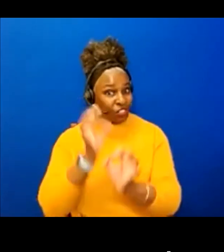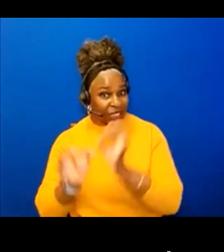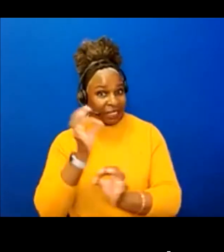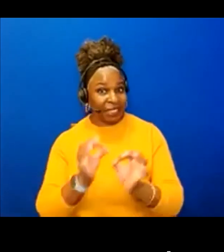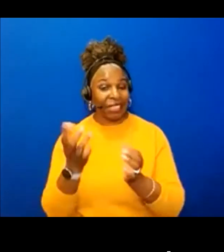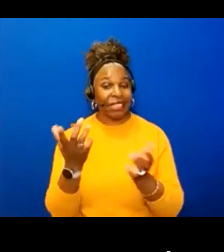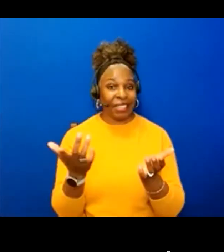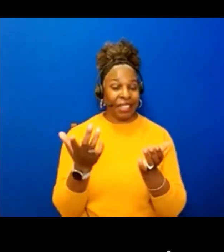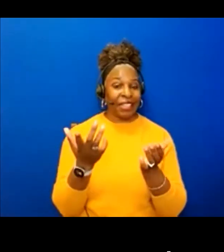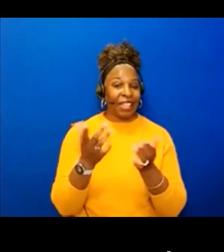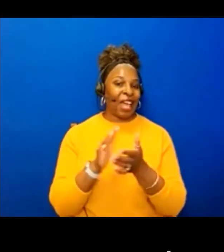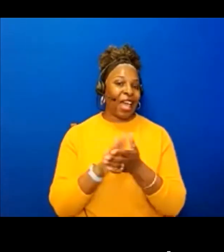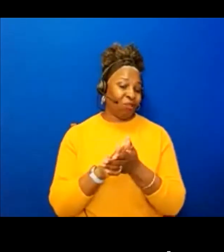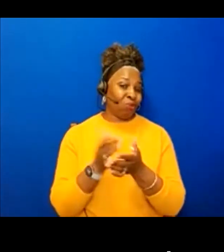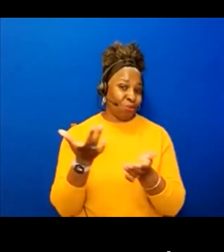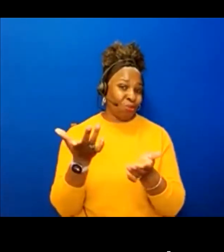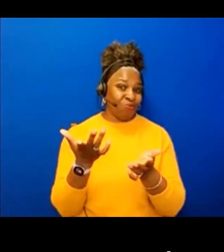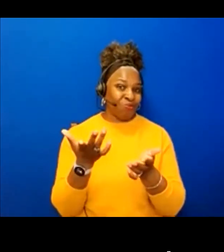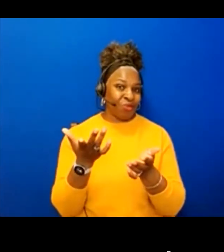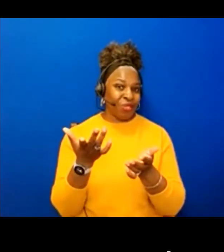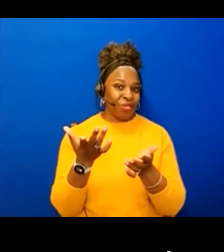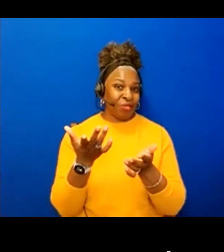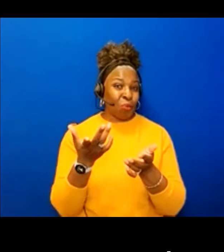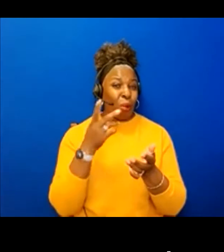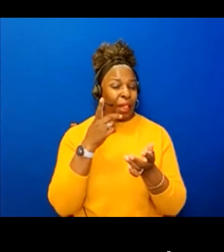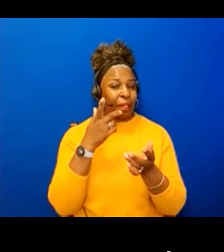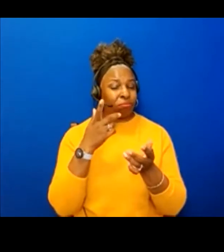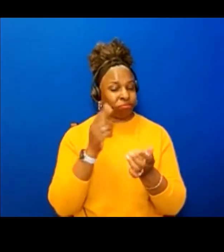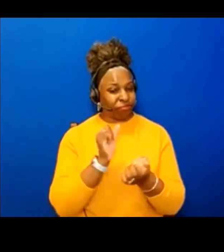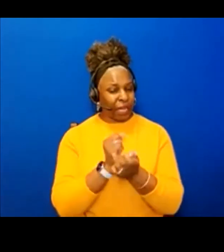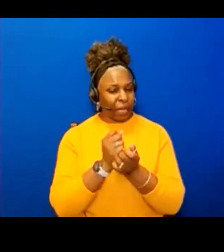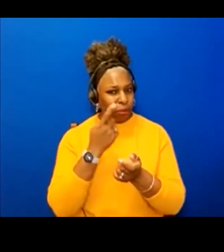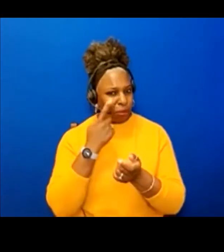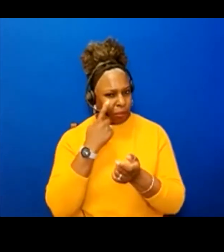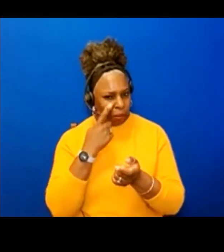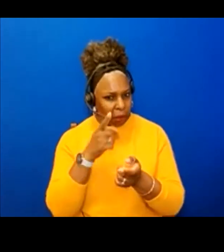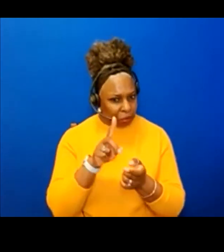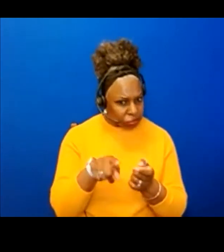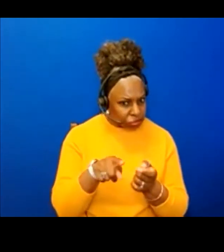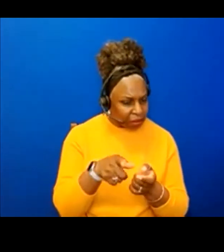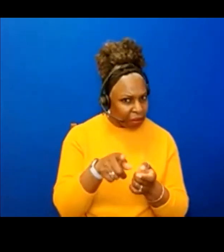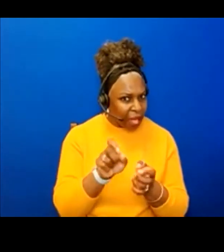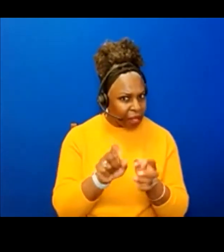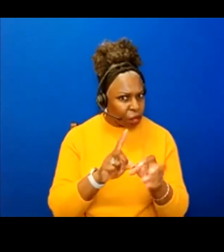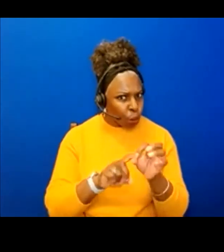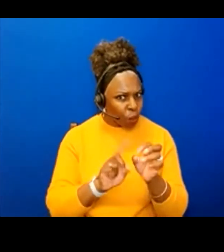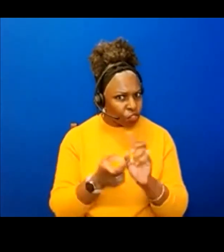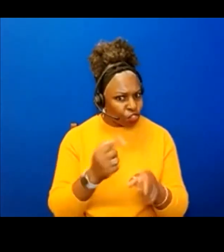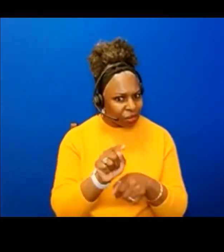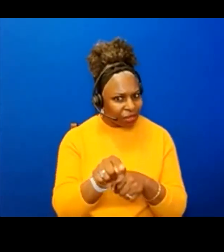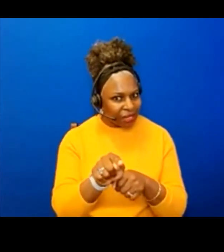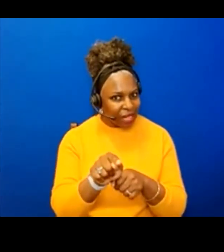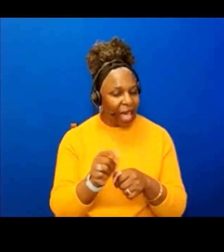also obviously keep them looking at them as we go along. And we aim to close, as I said, at 7 o'clock.